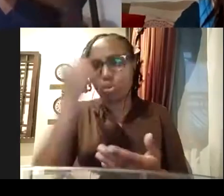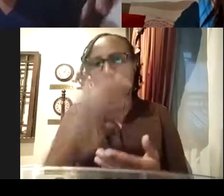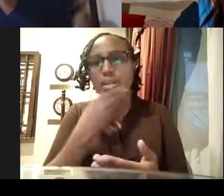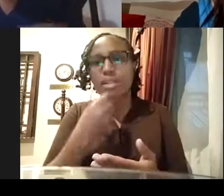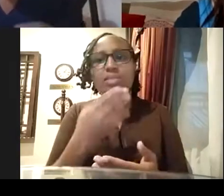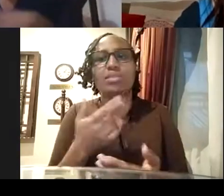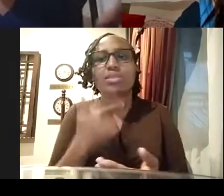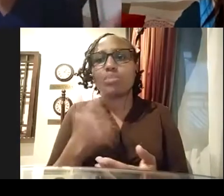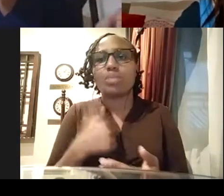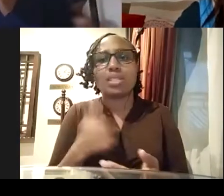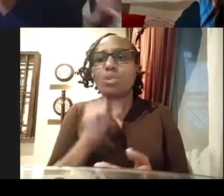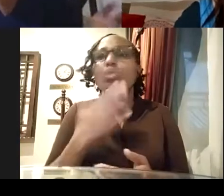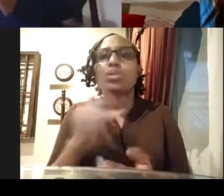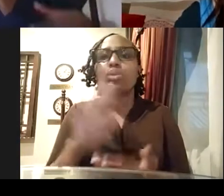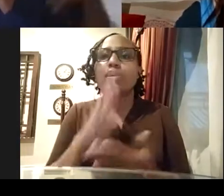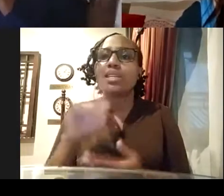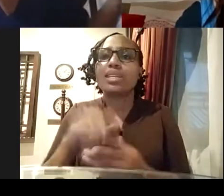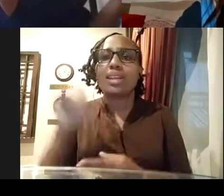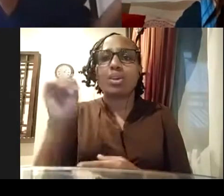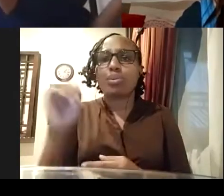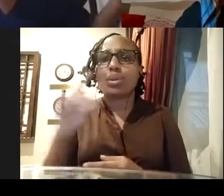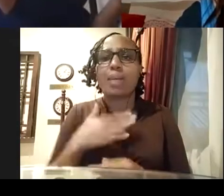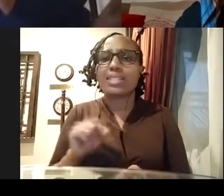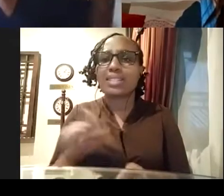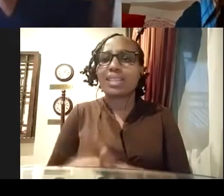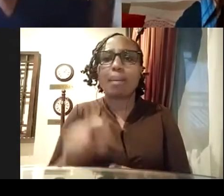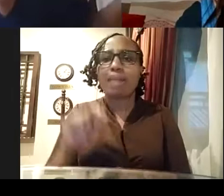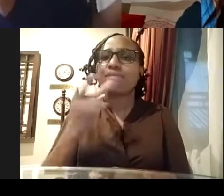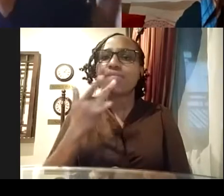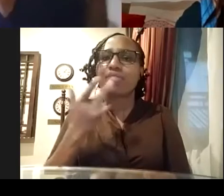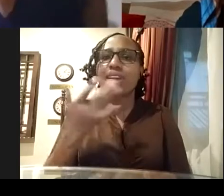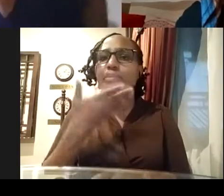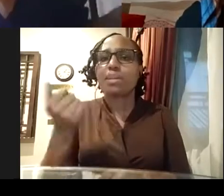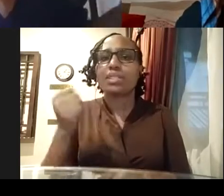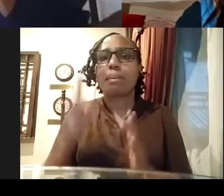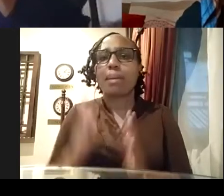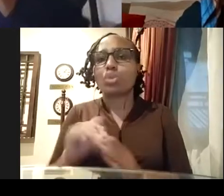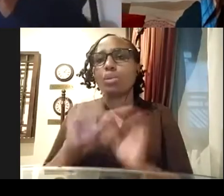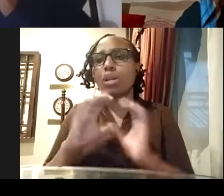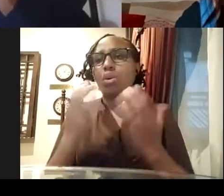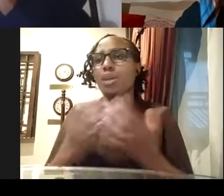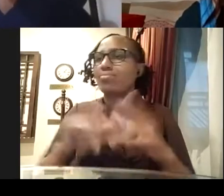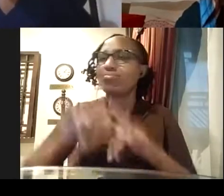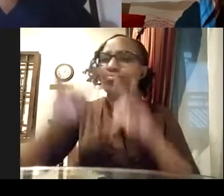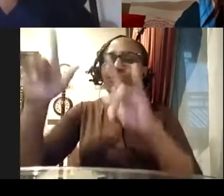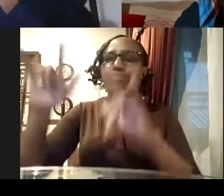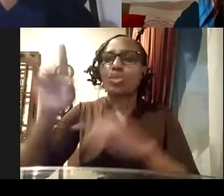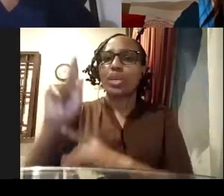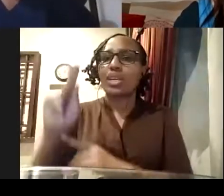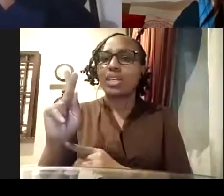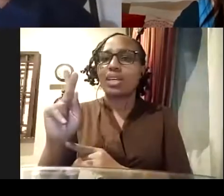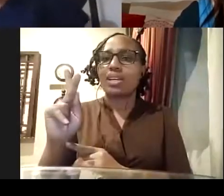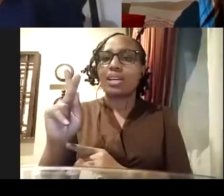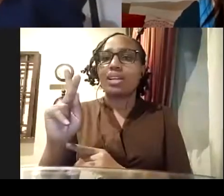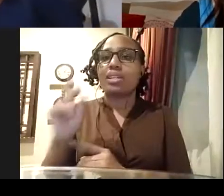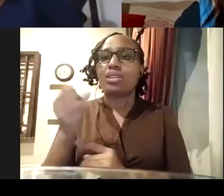anymore. My sister, who's like my favorite person in the entire world, had gone to grad school in the UK. So I'm just like, what is Nairobi? I need to get out of here. So I kind of not